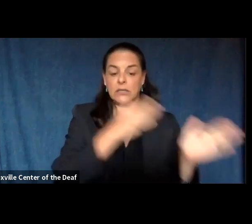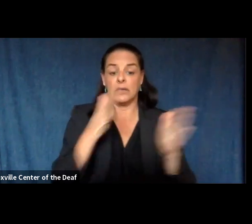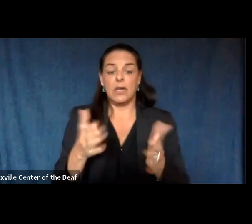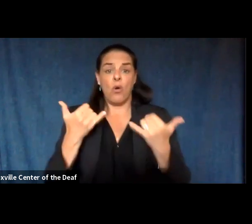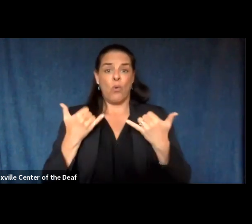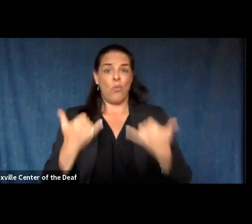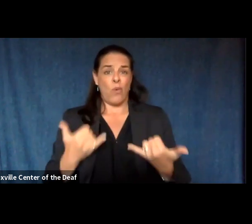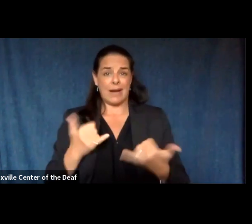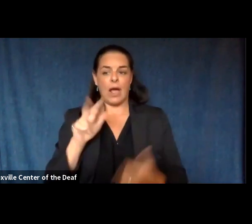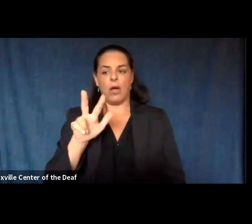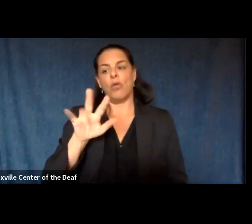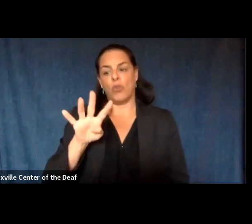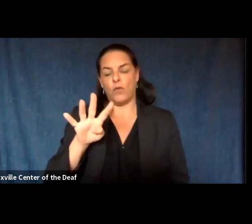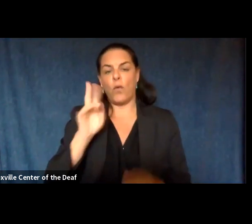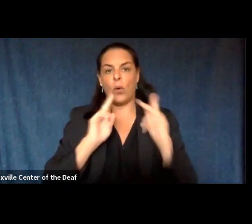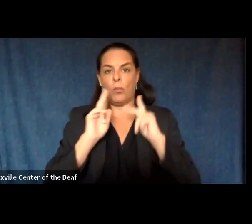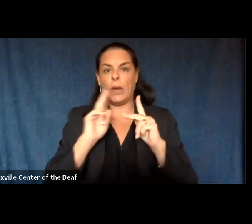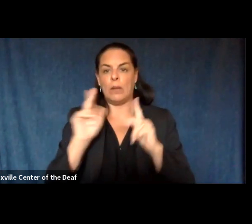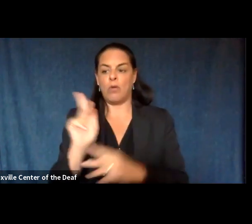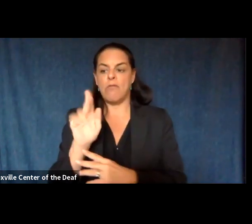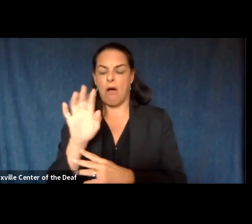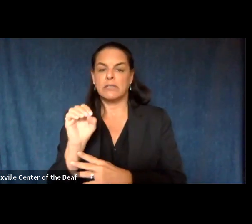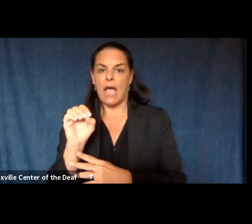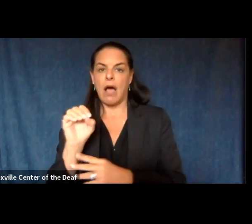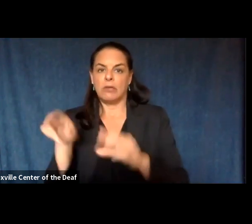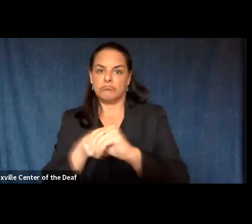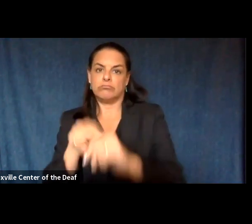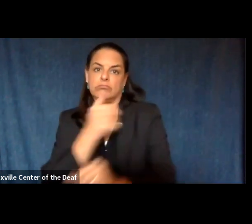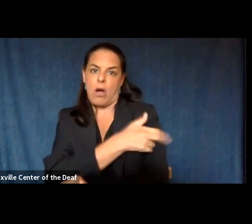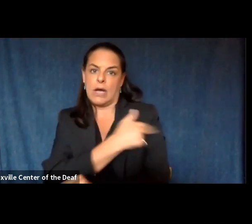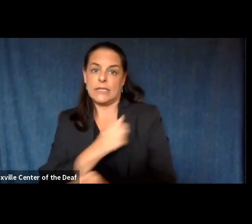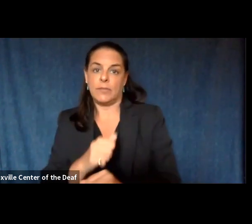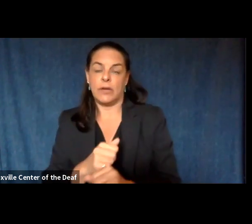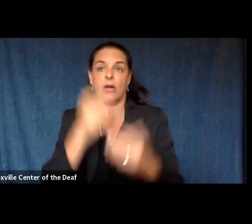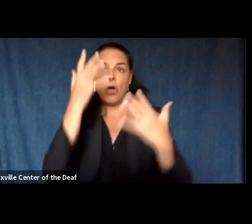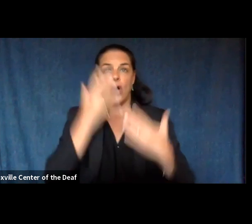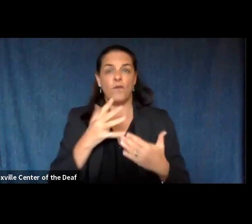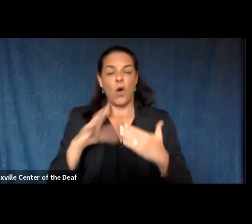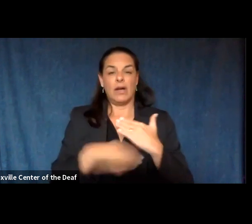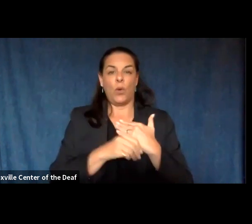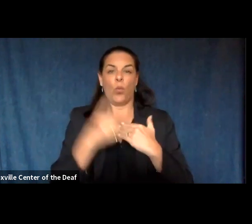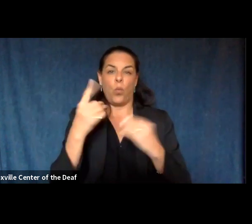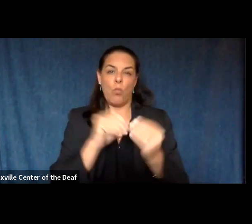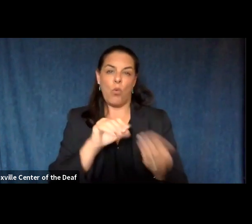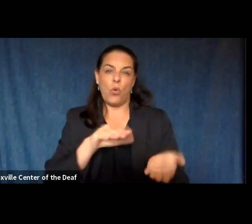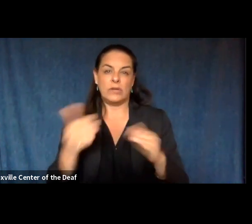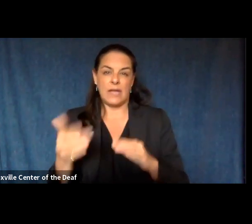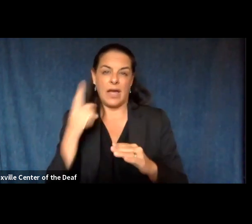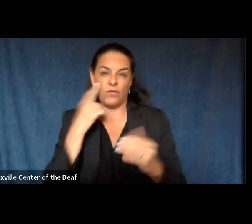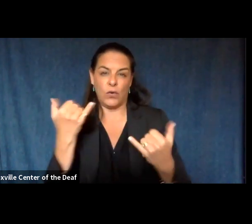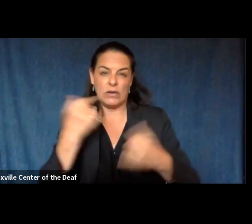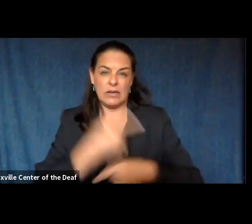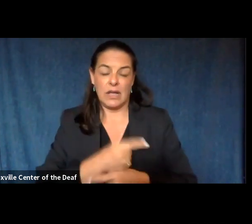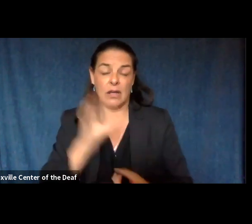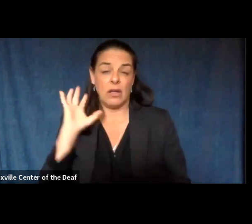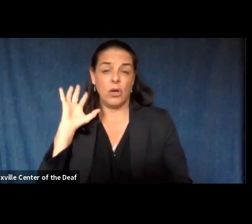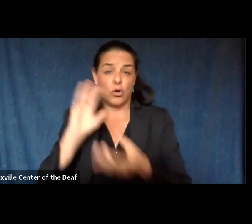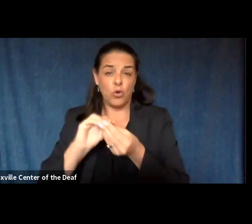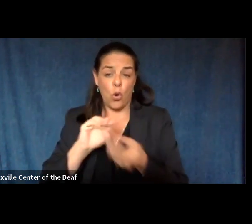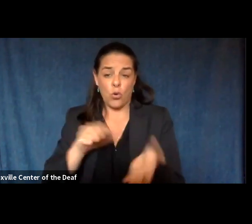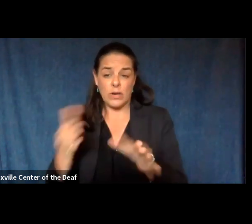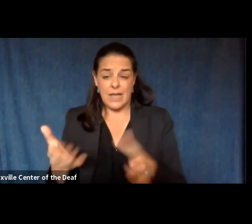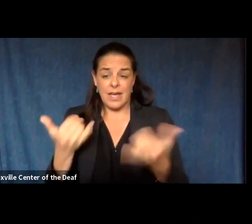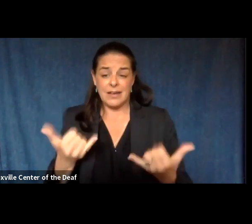County residents are currently hospitalized. Unfortunately, we have 1 additional death to report today, bringing our total to